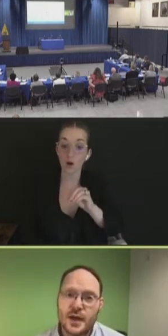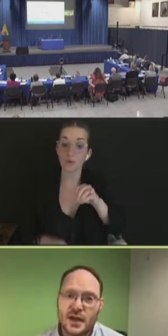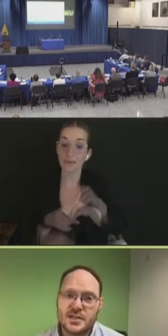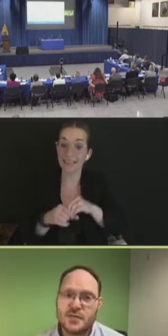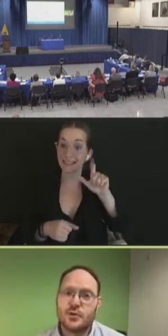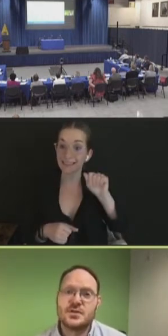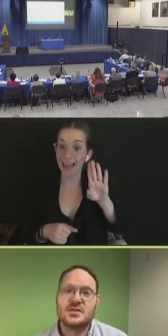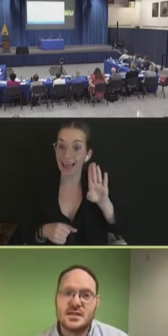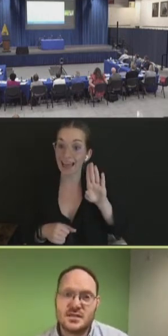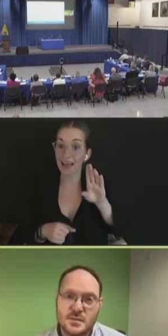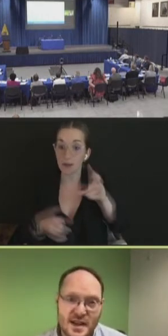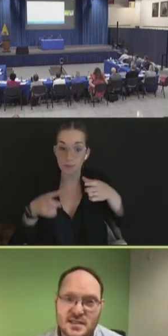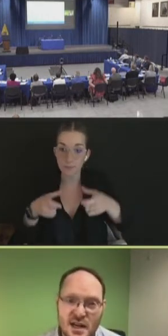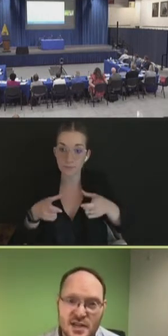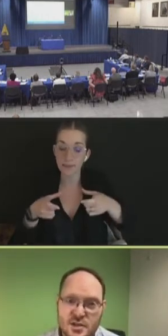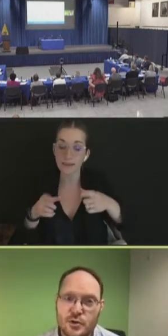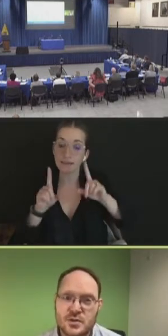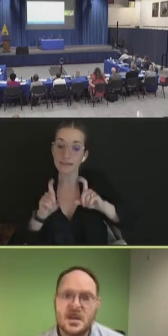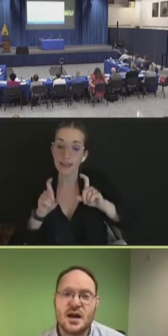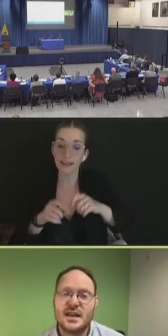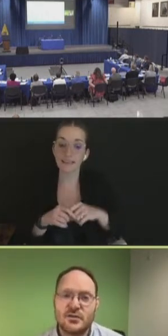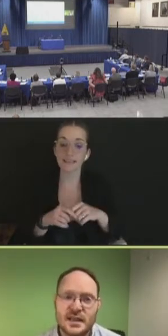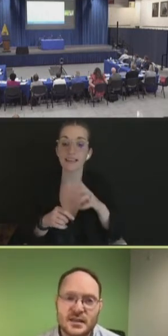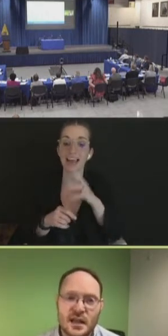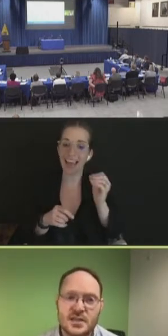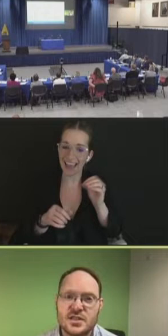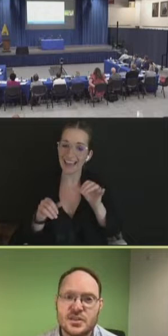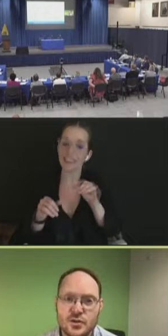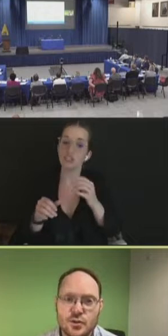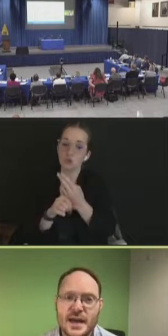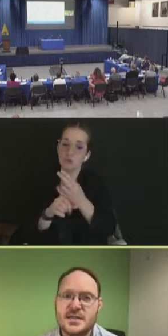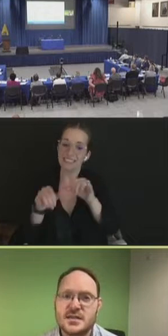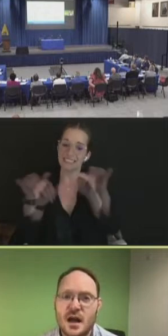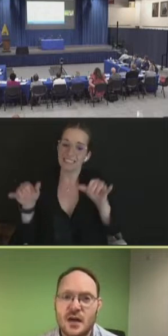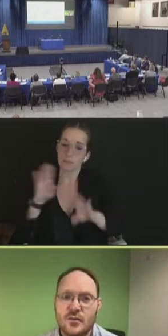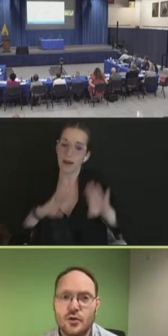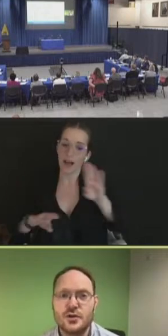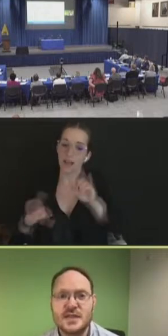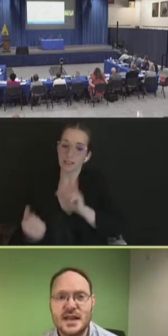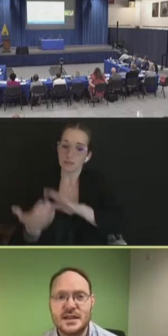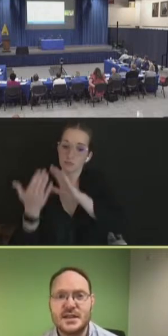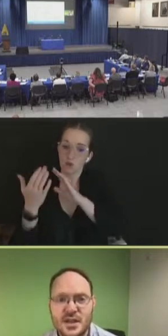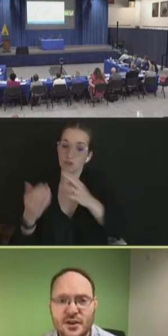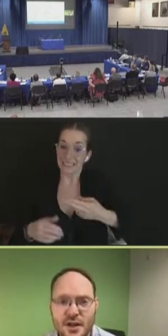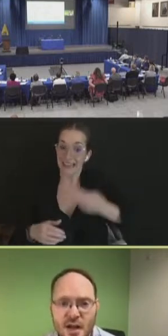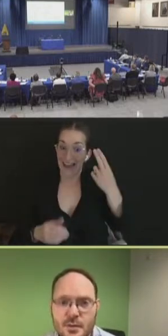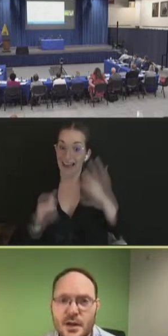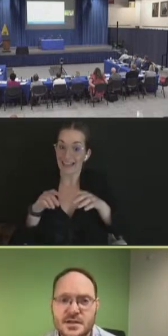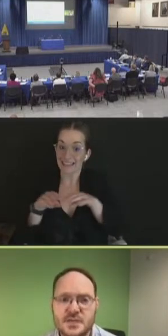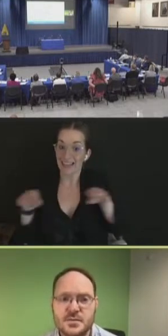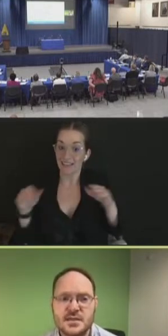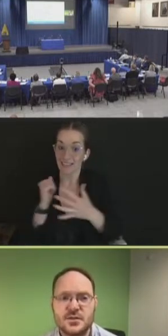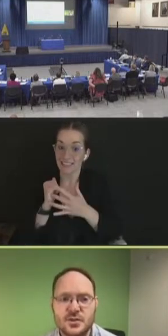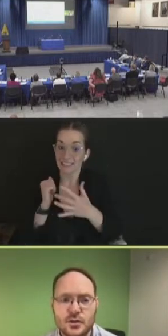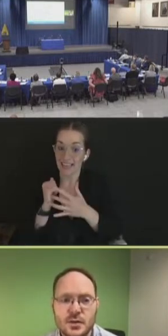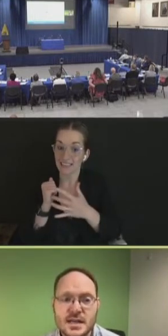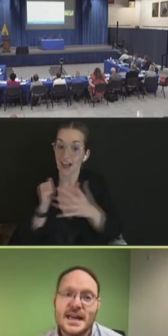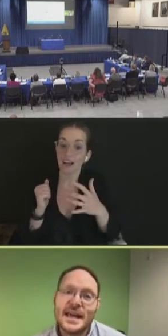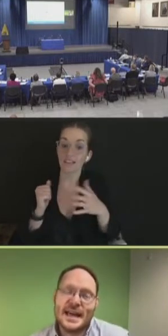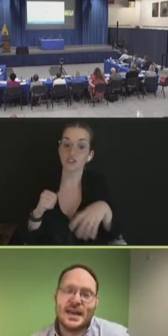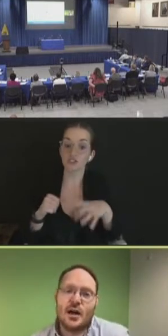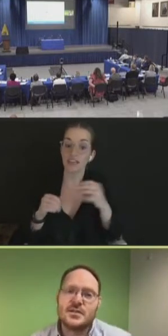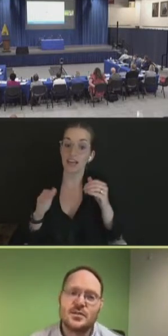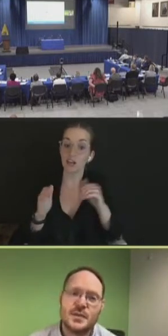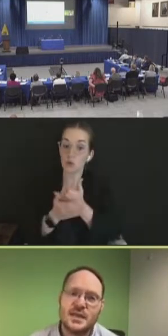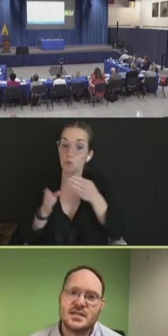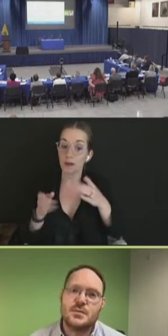systems biology approaches, systems vaccinology approaches, high-level technology, and new ways of understanding and generating hypotheses based on the tools.